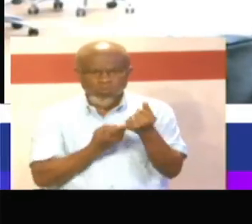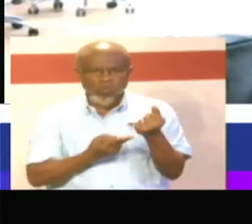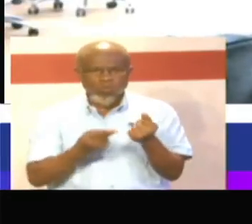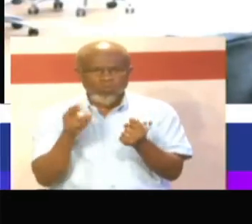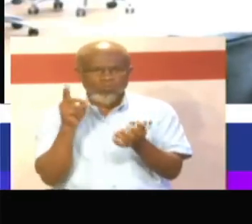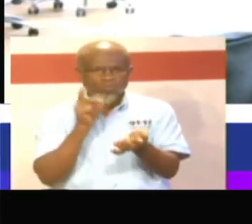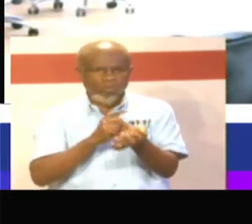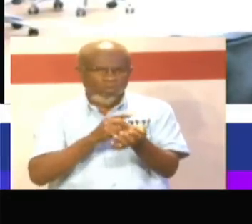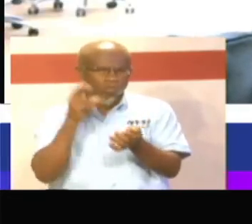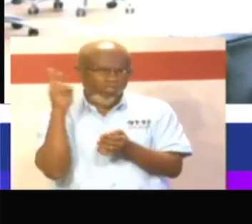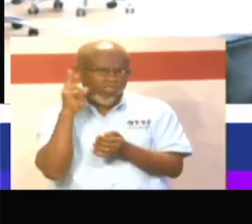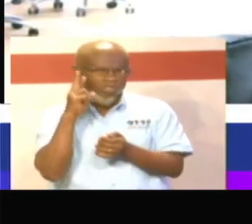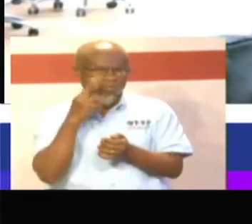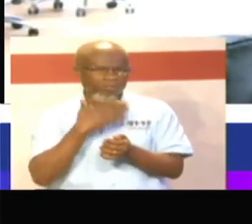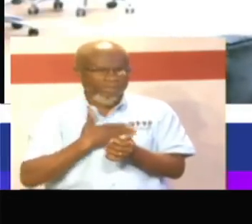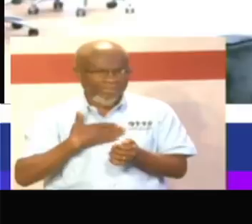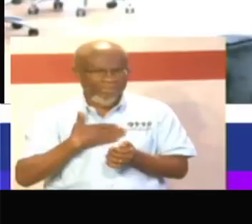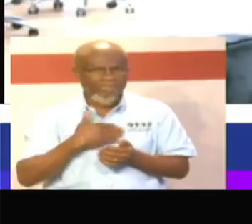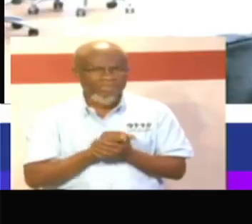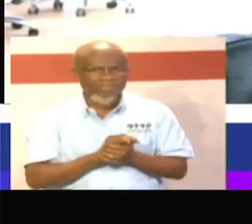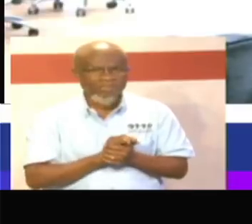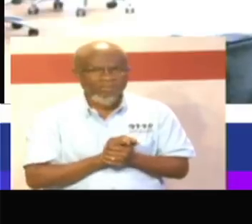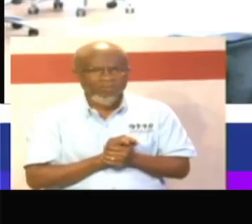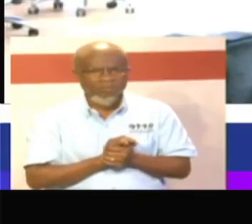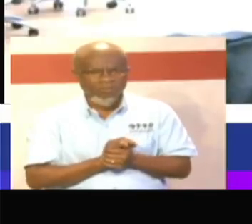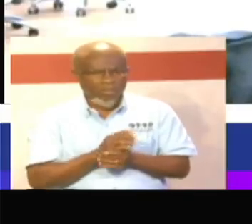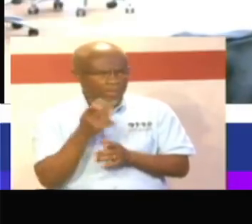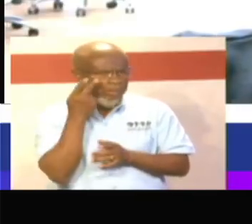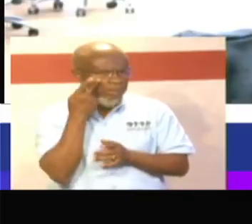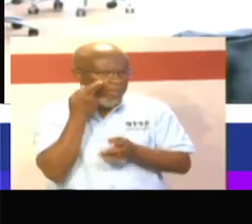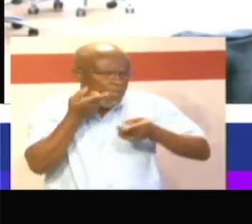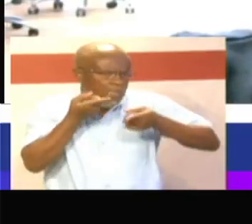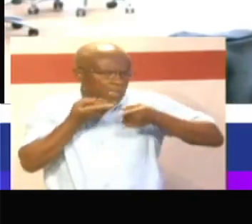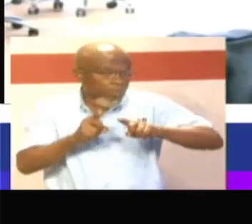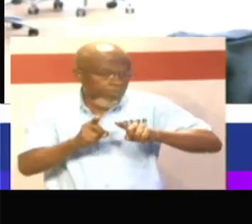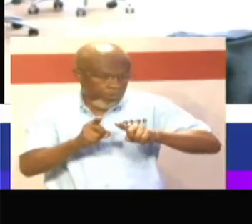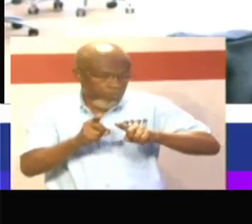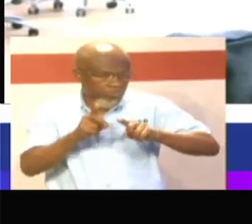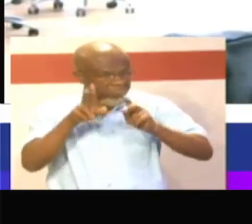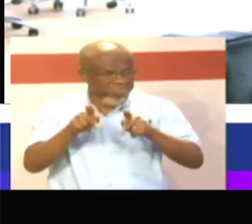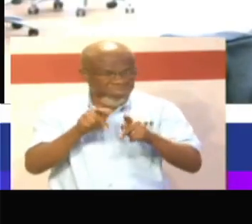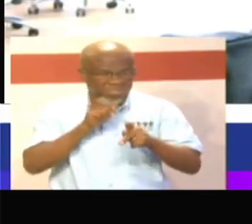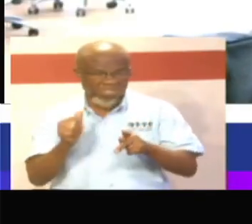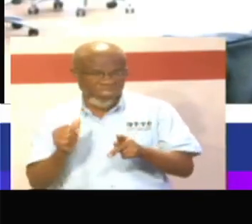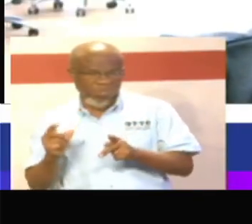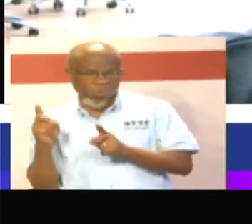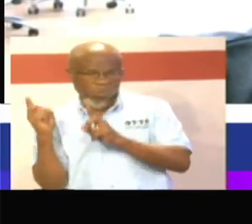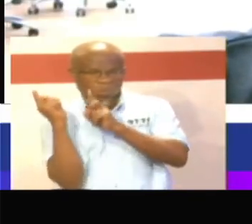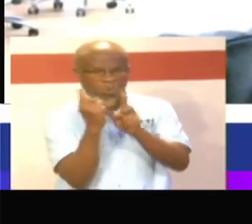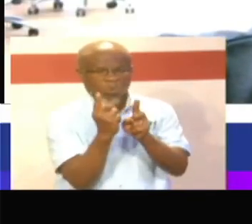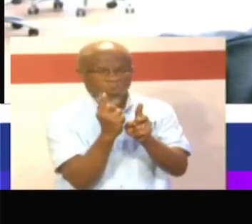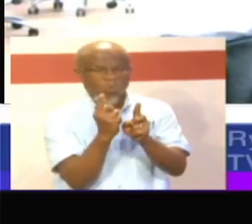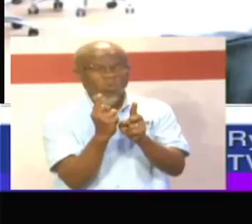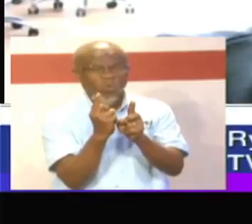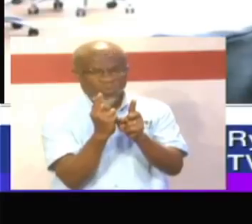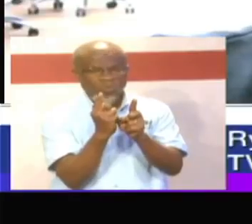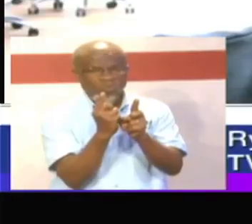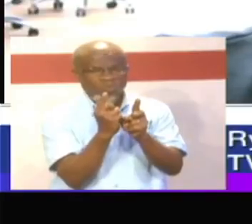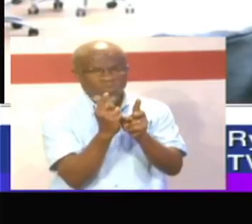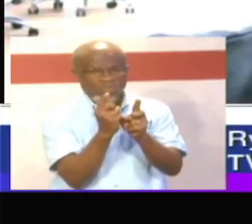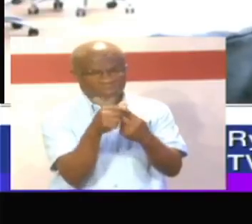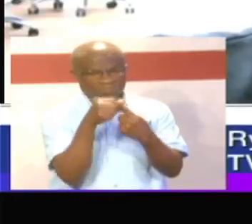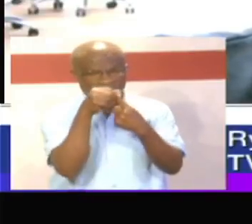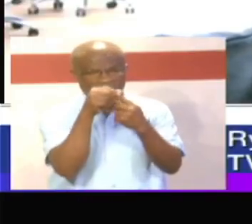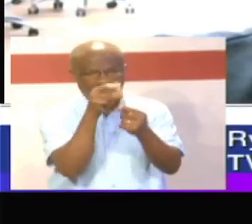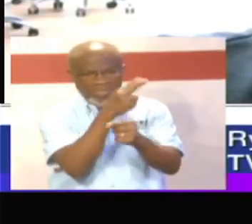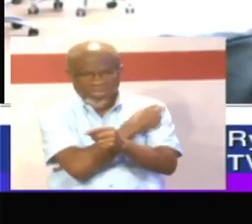Abdul Richards. Is it that we are seeing a trend where persons are unwilling to be admitted into the parallel healthcare system? And